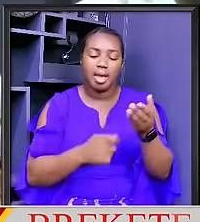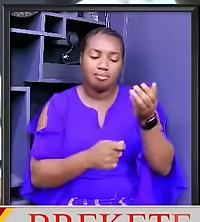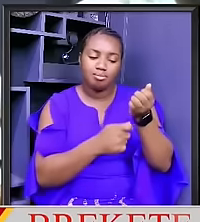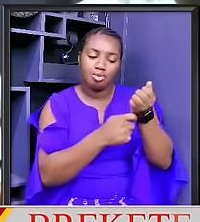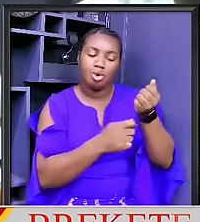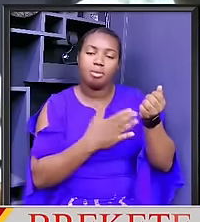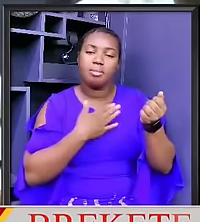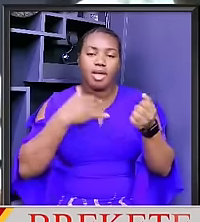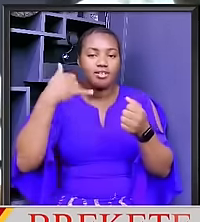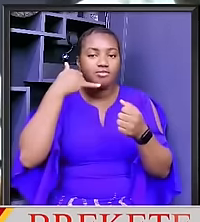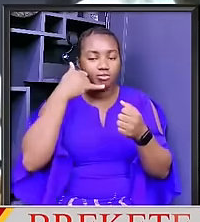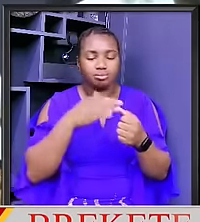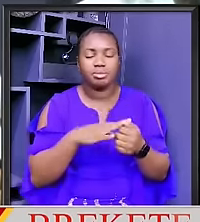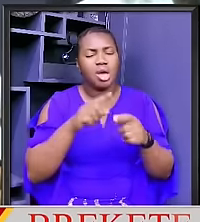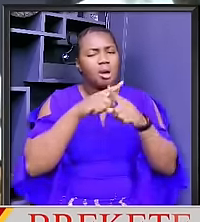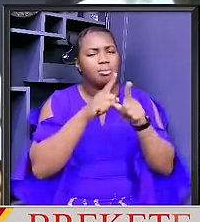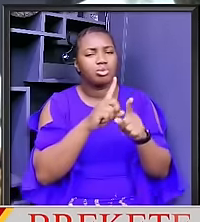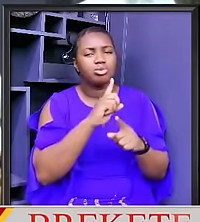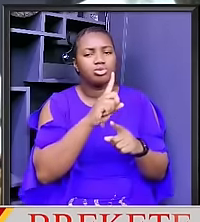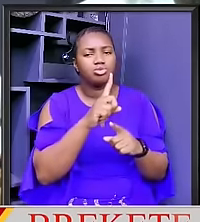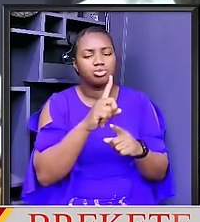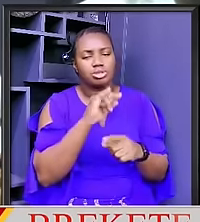you. But the truth be